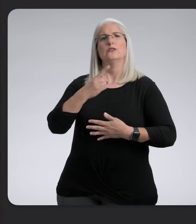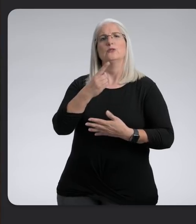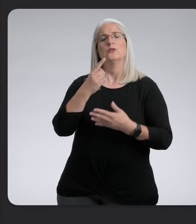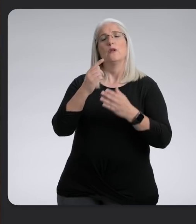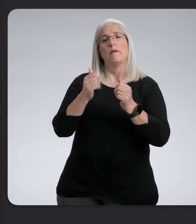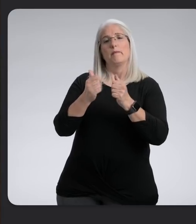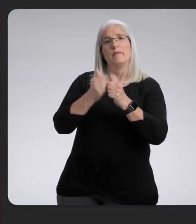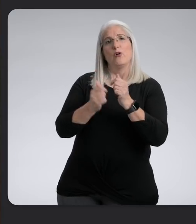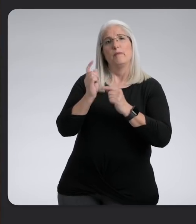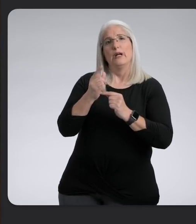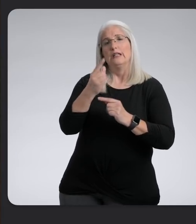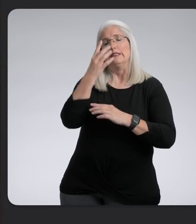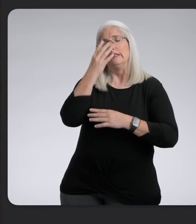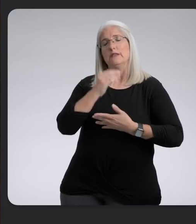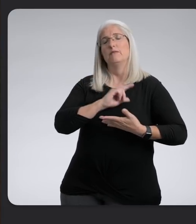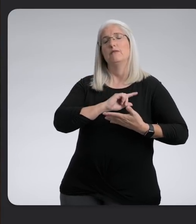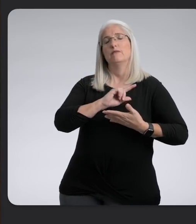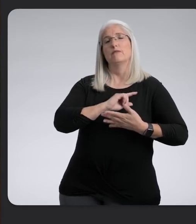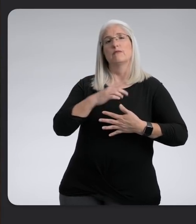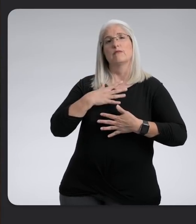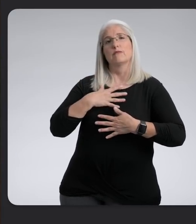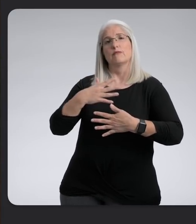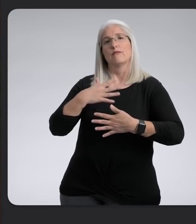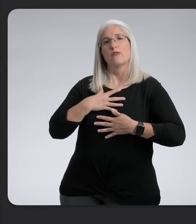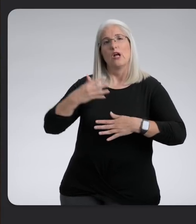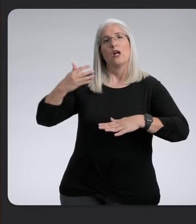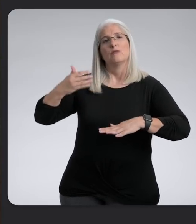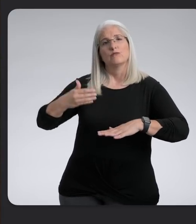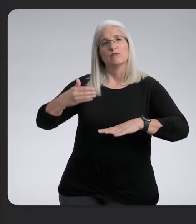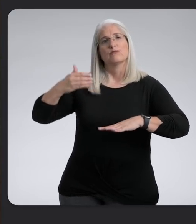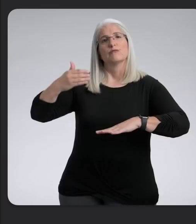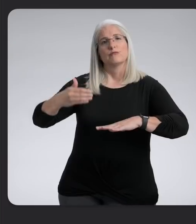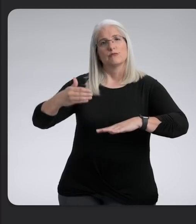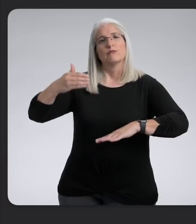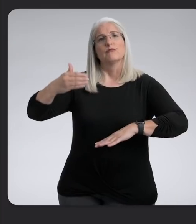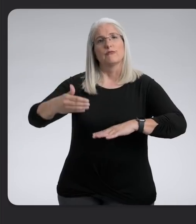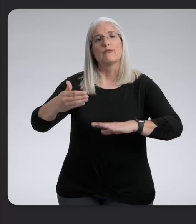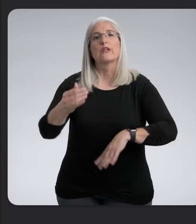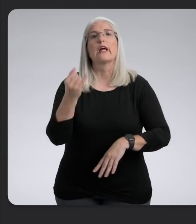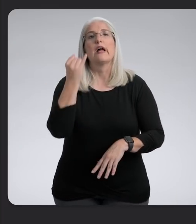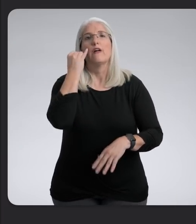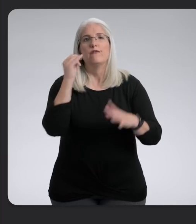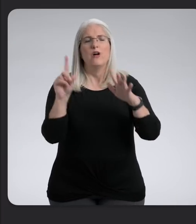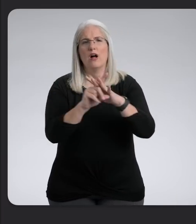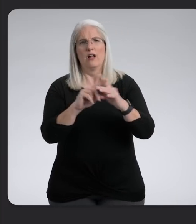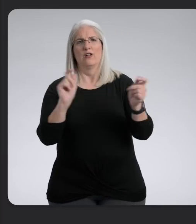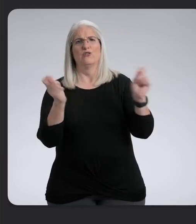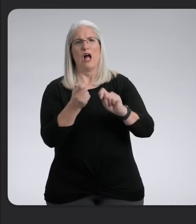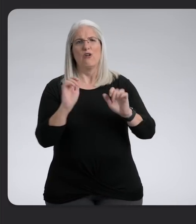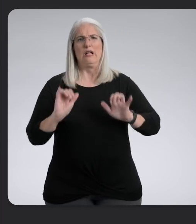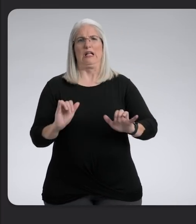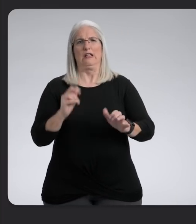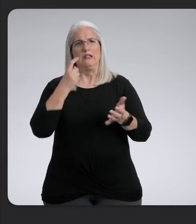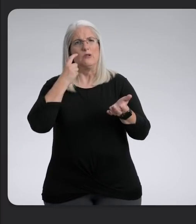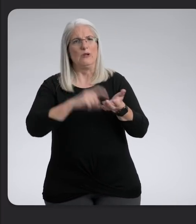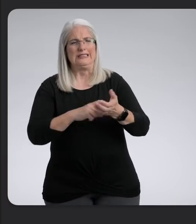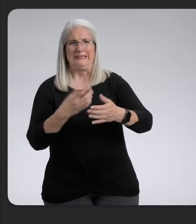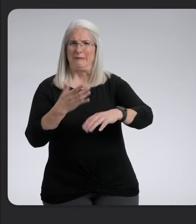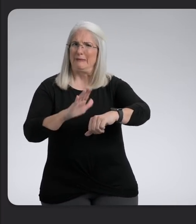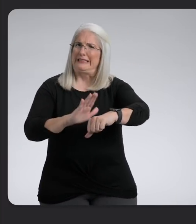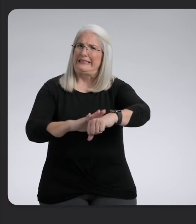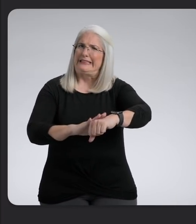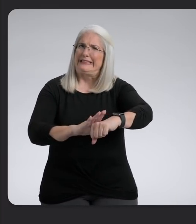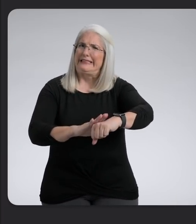be consistent over time, a change may indicate a shift in your overall wellness. You'll be notified if a meaningful trend in your respiratory rate has